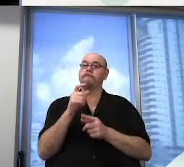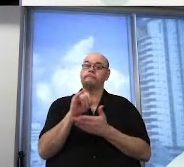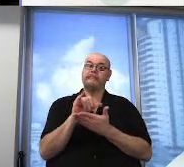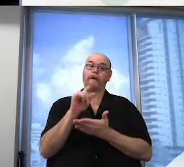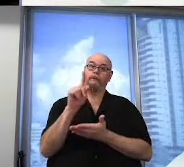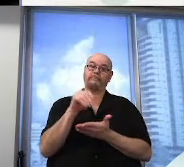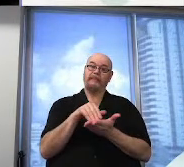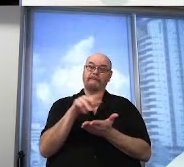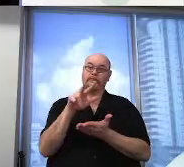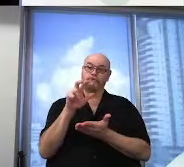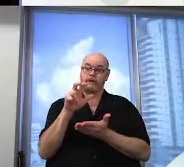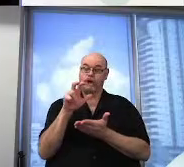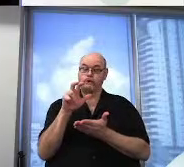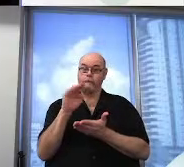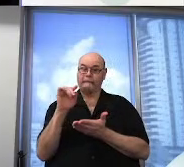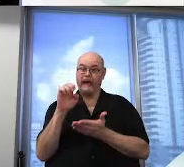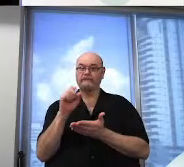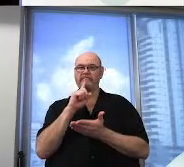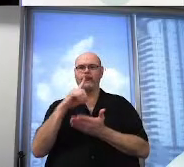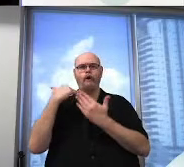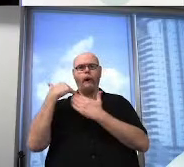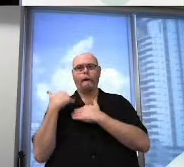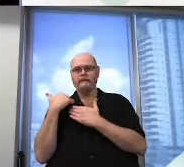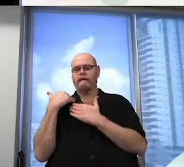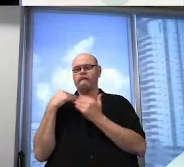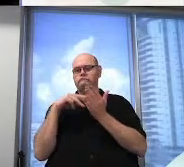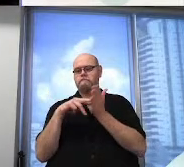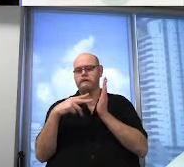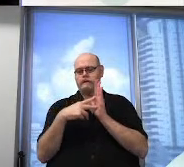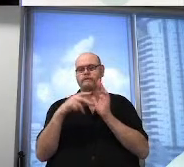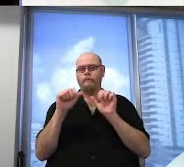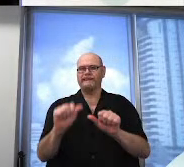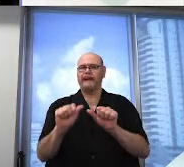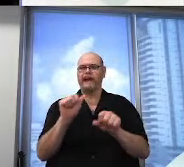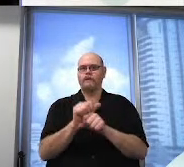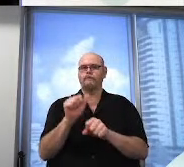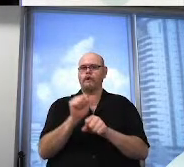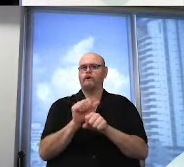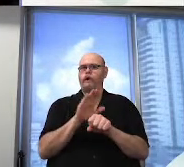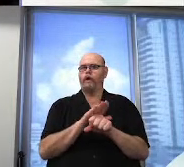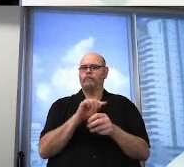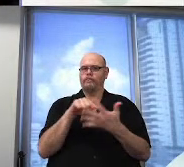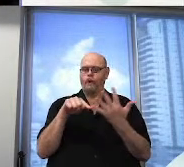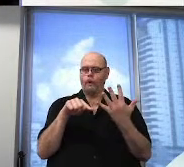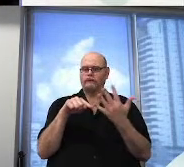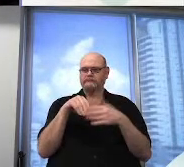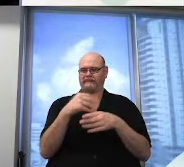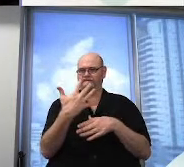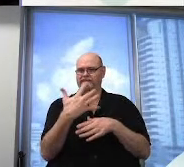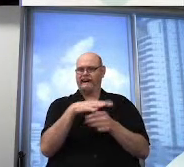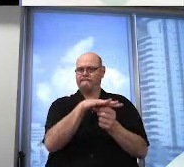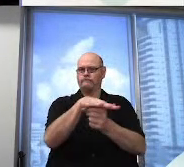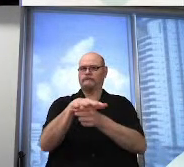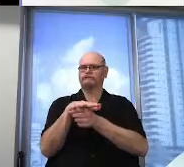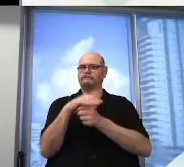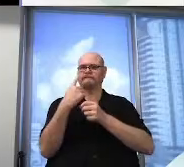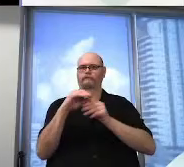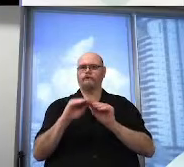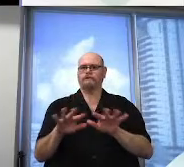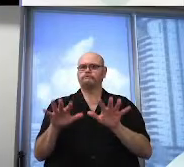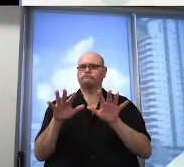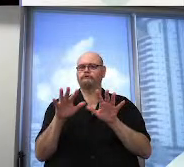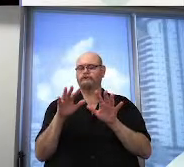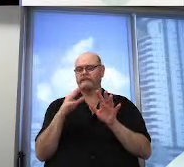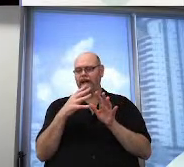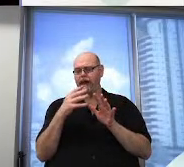roughly 1,300 miles, what is called obligated, which means that we're able to work on those in 5 different regions for